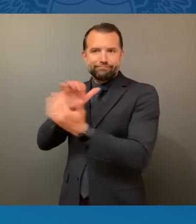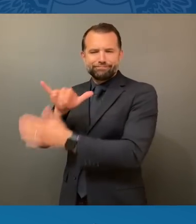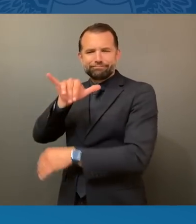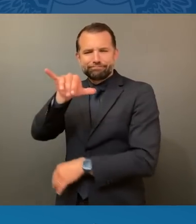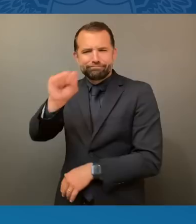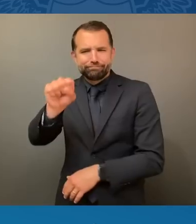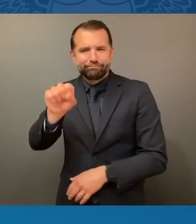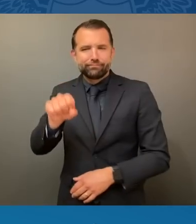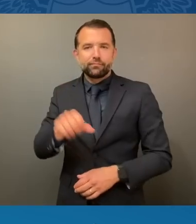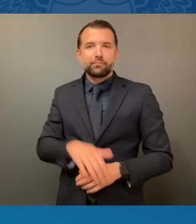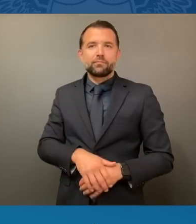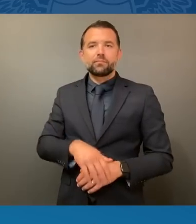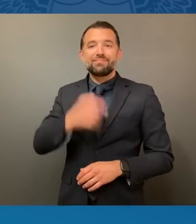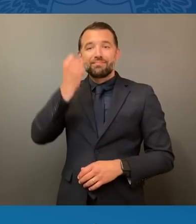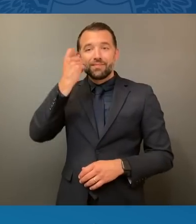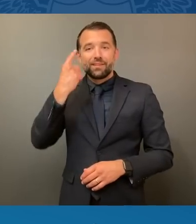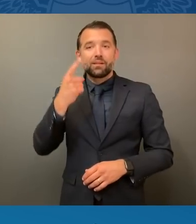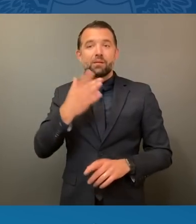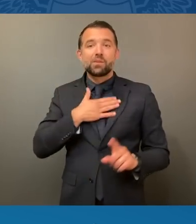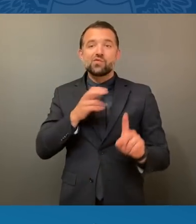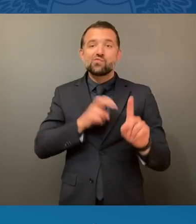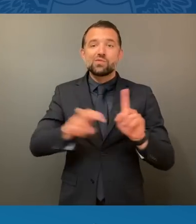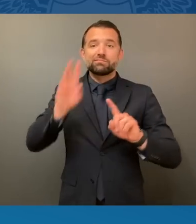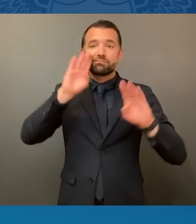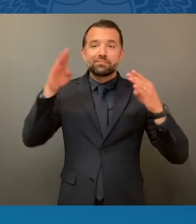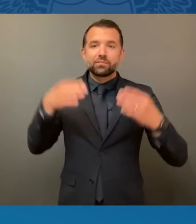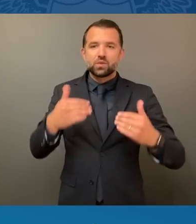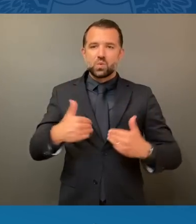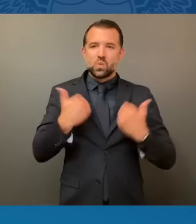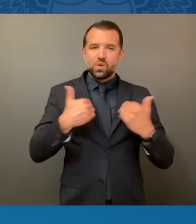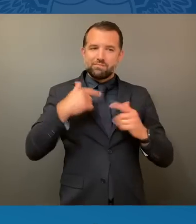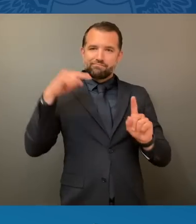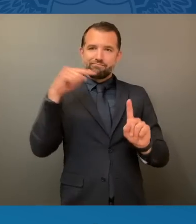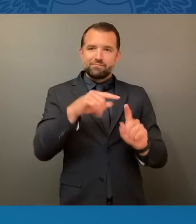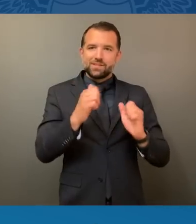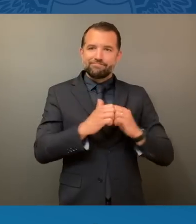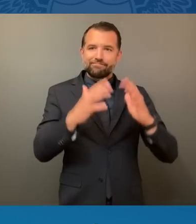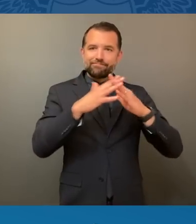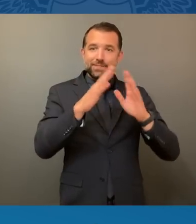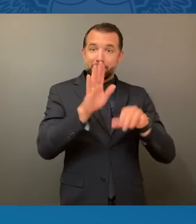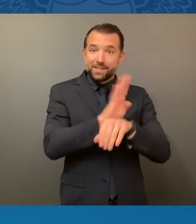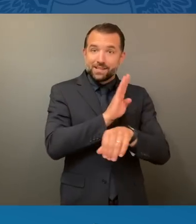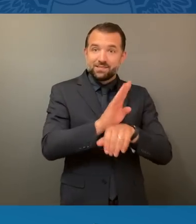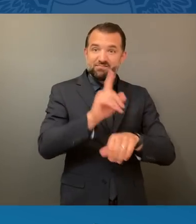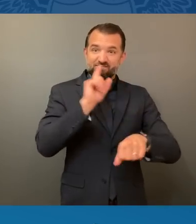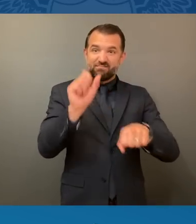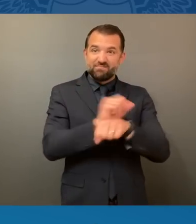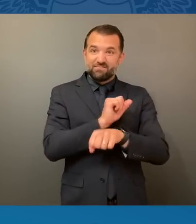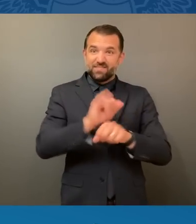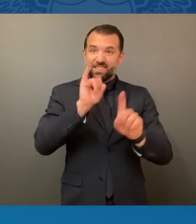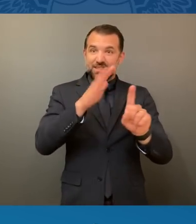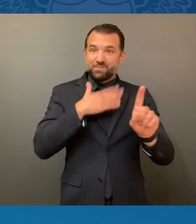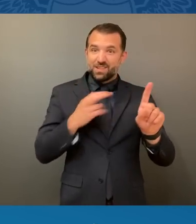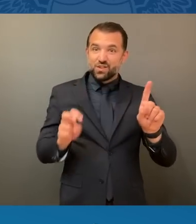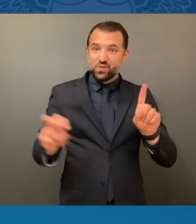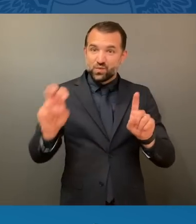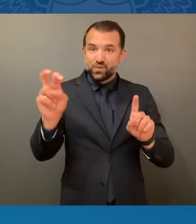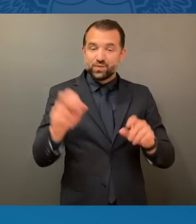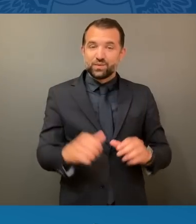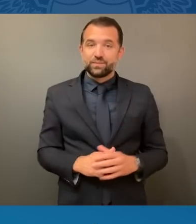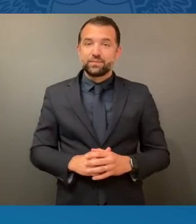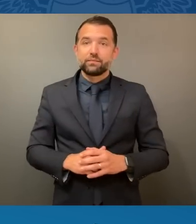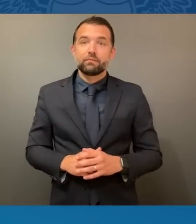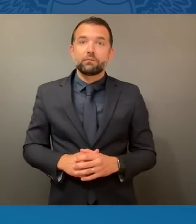young entrepreneurs. Yes. It was going to be about, and it was, this is what the trip was about, young entrepreneurs, about digital